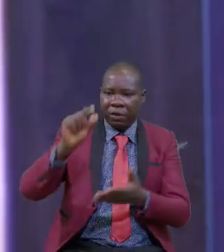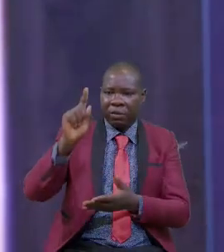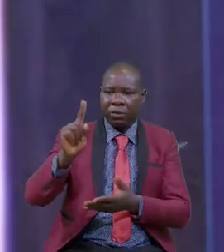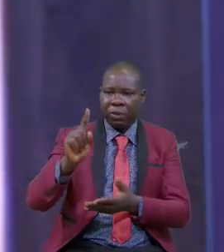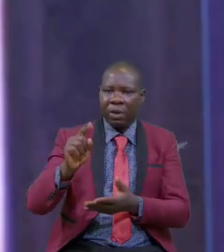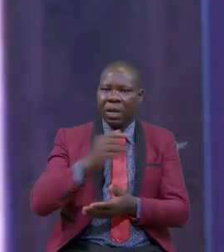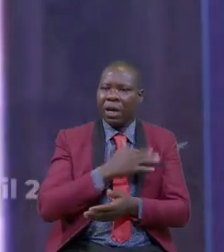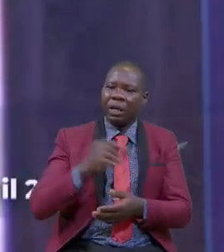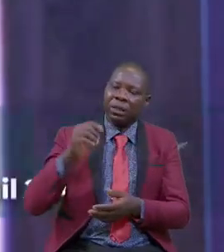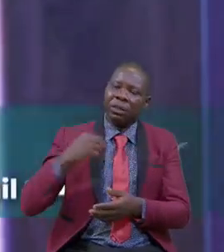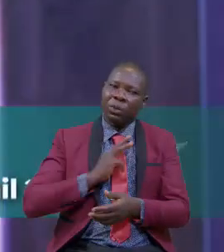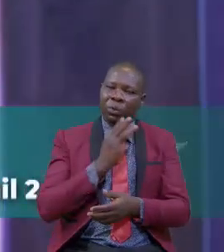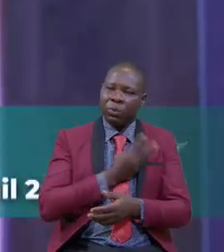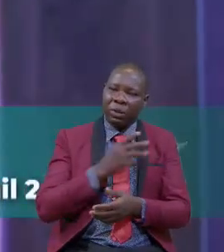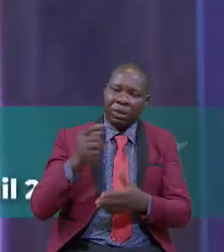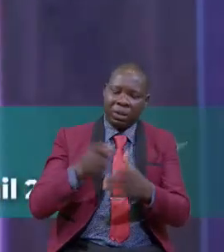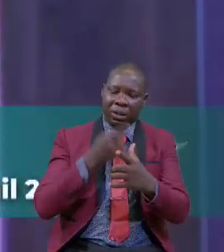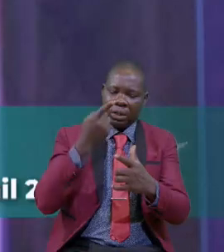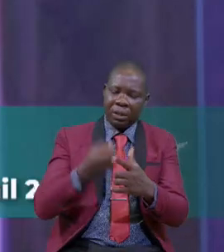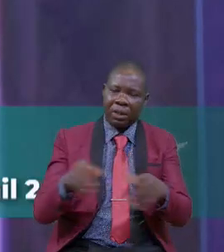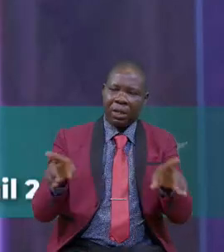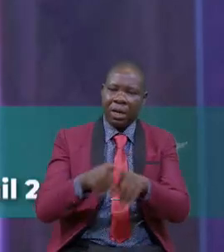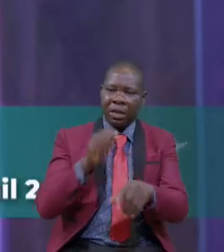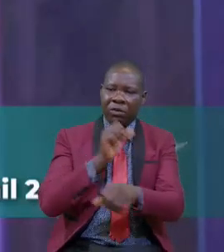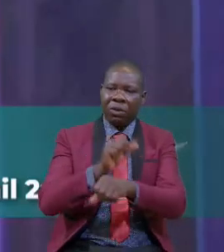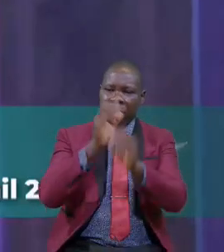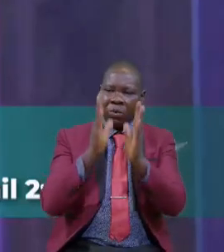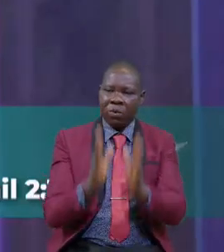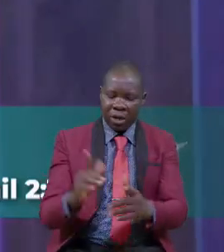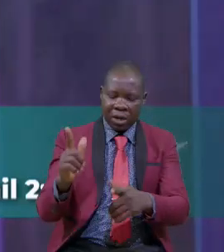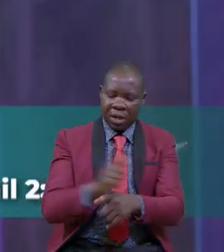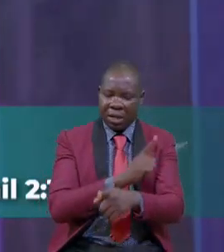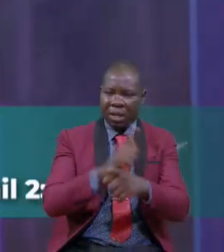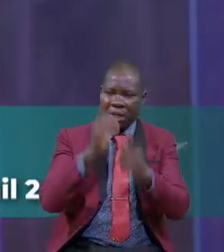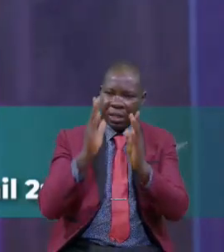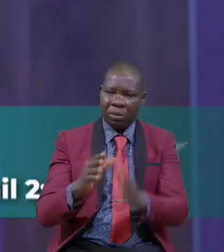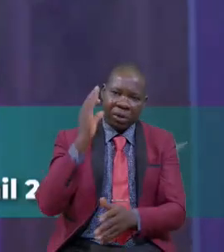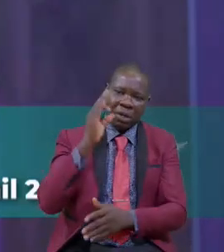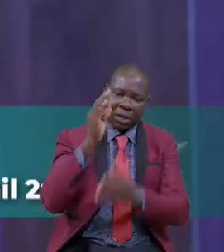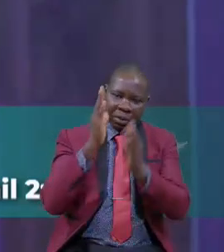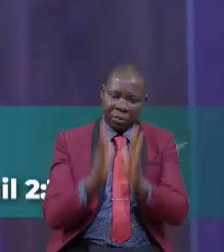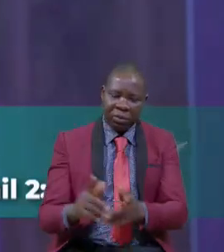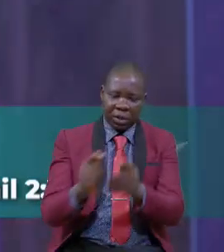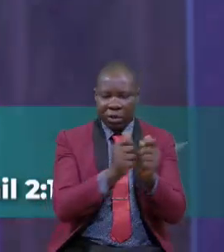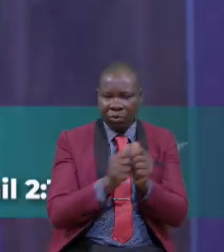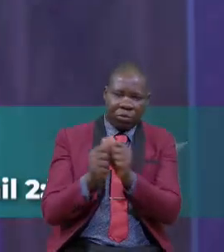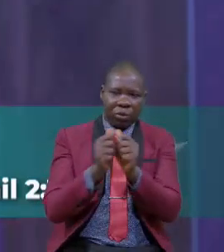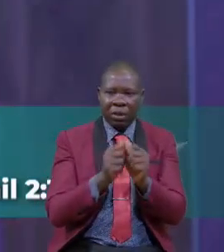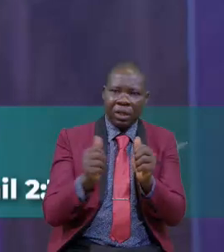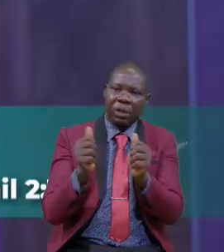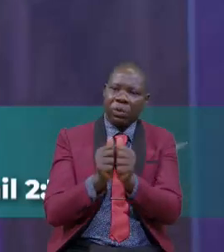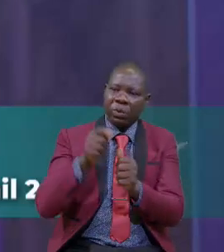then, as workers, as laborers, as preachers, together with him, we beseech